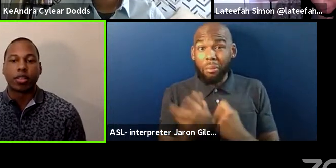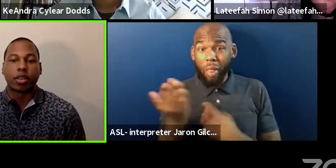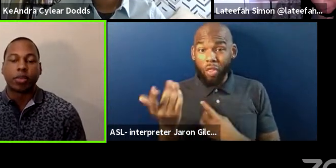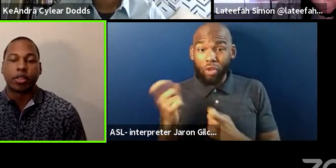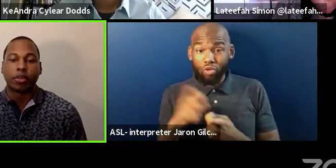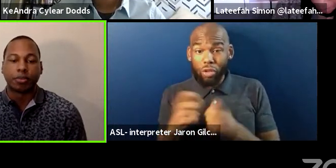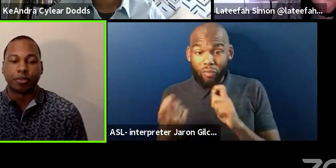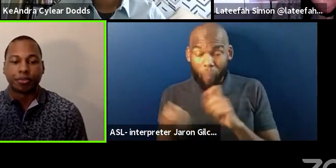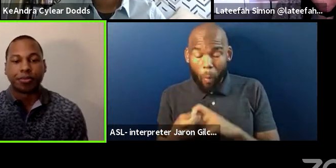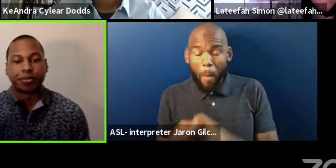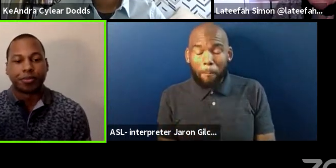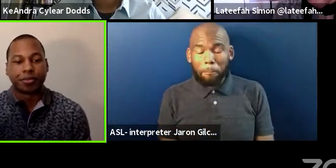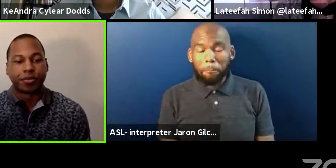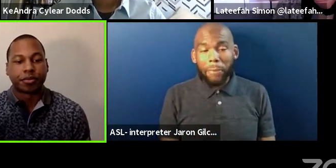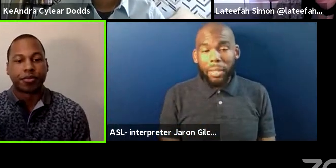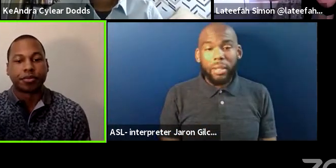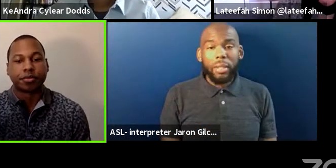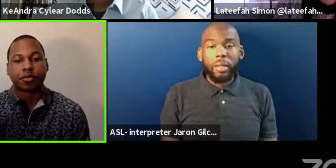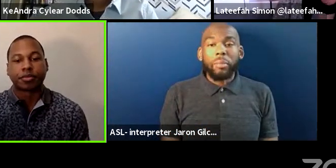of the work that we do.